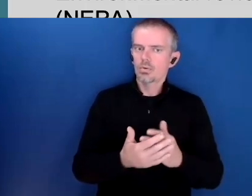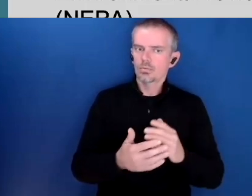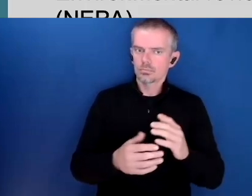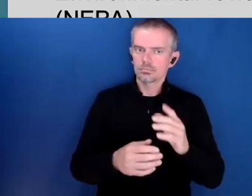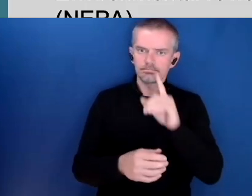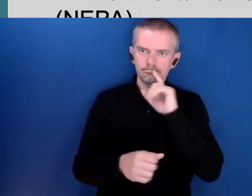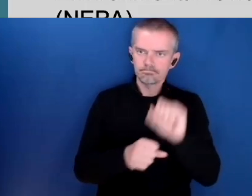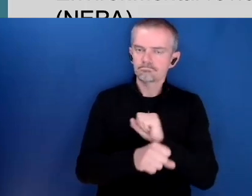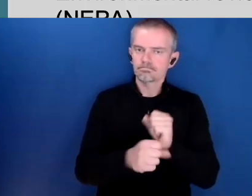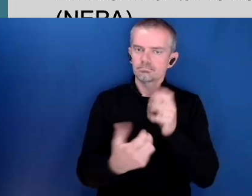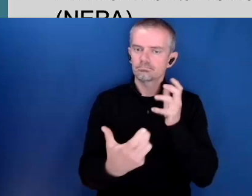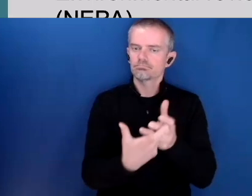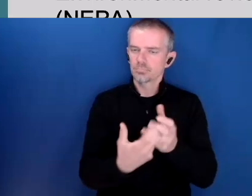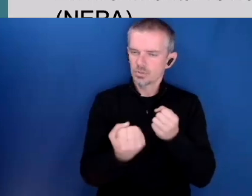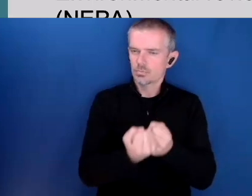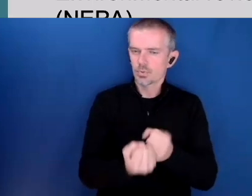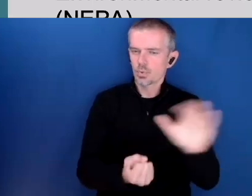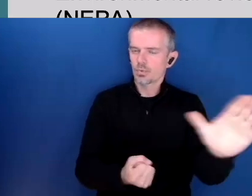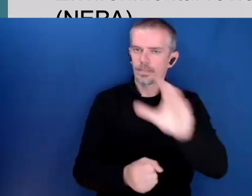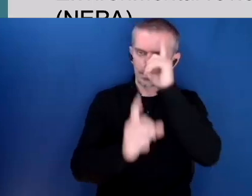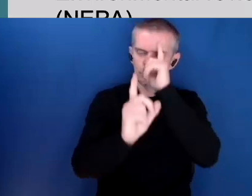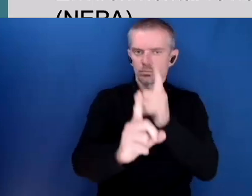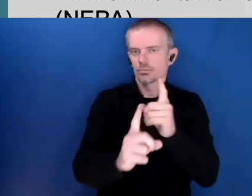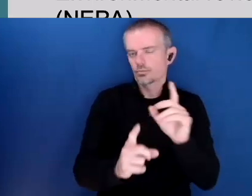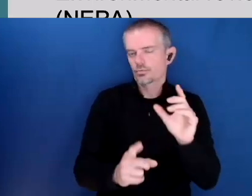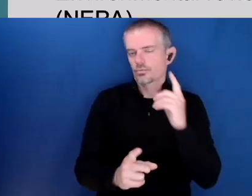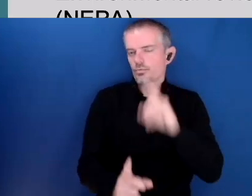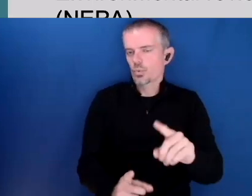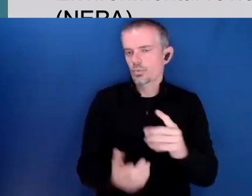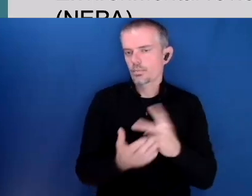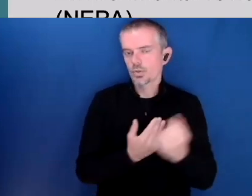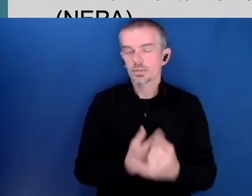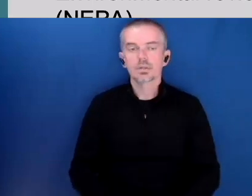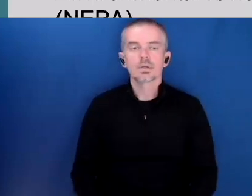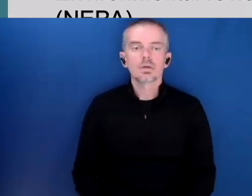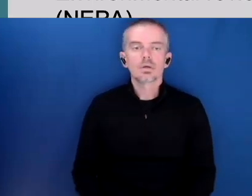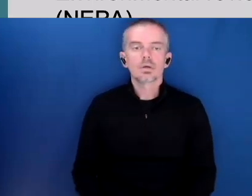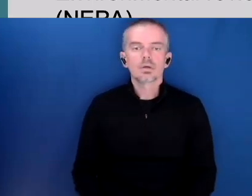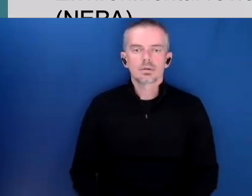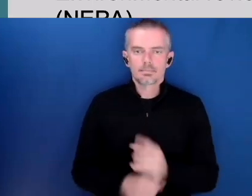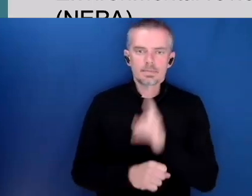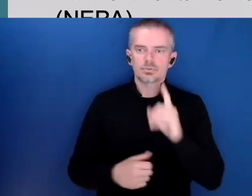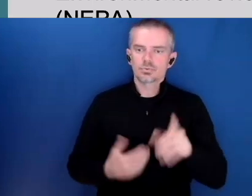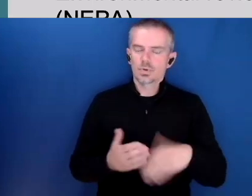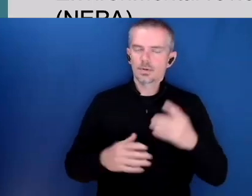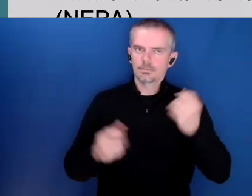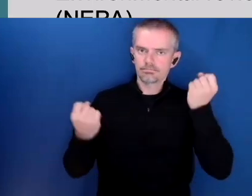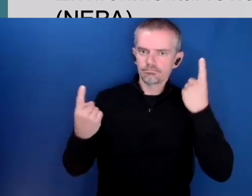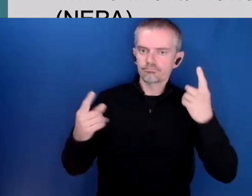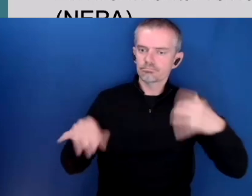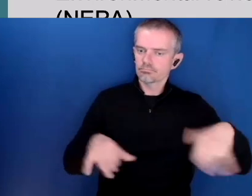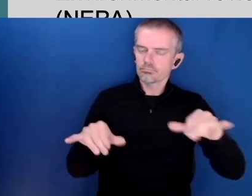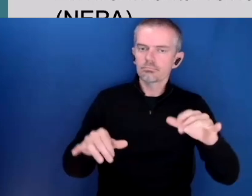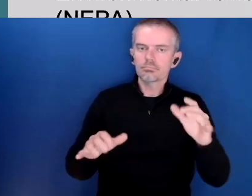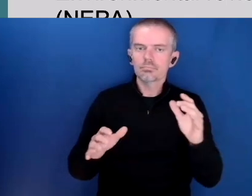going to be supporting what's being envisioned by that project. And so that everyone is on the same page about